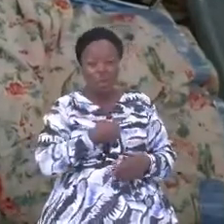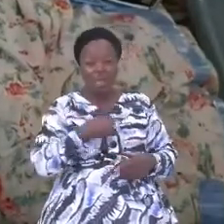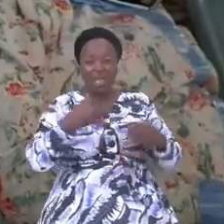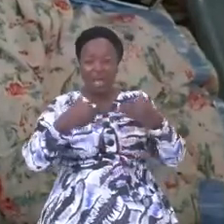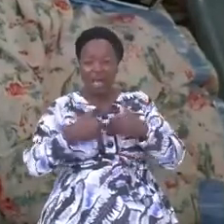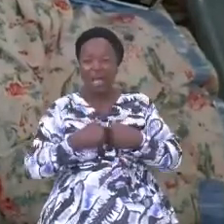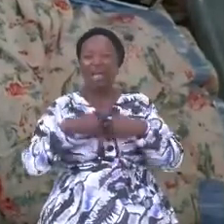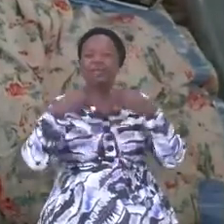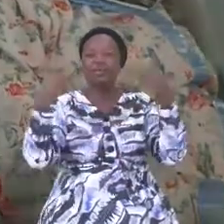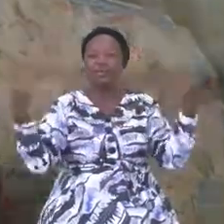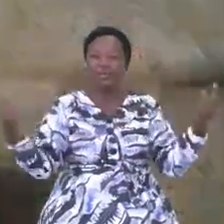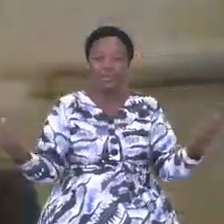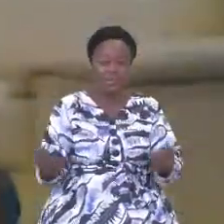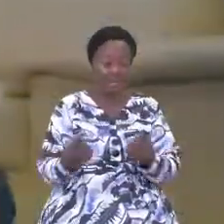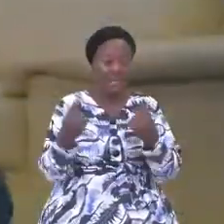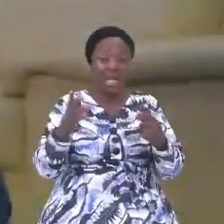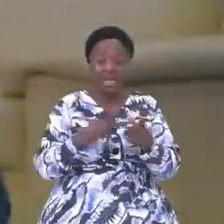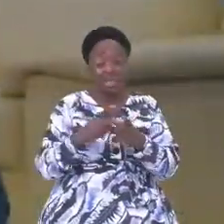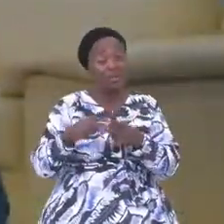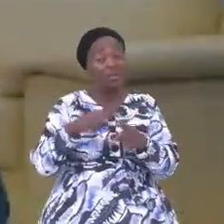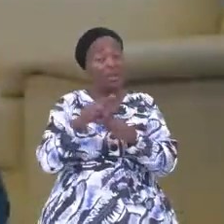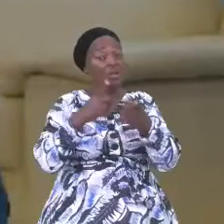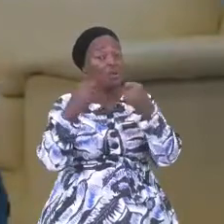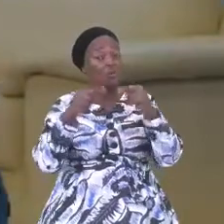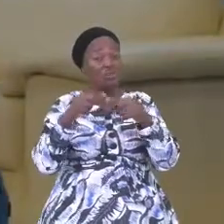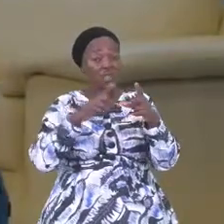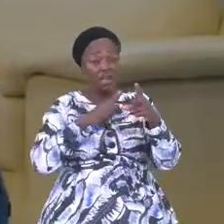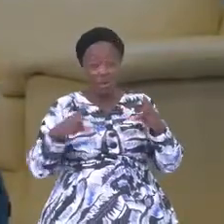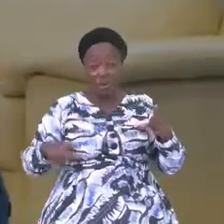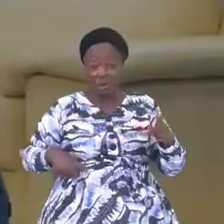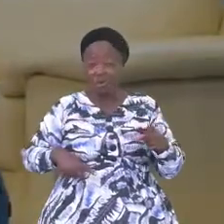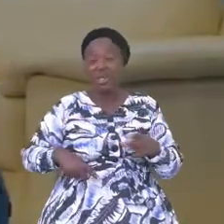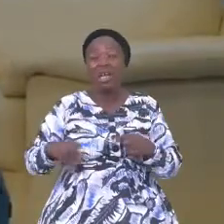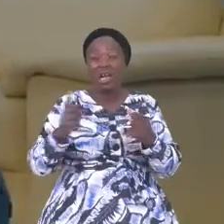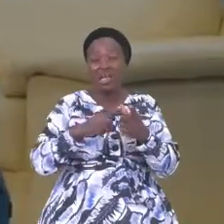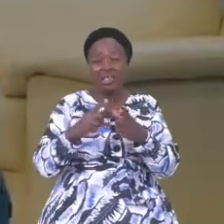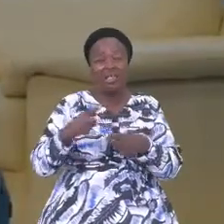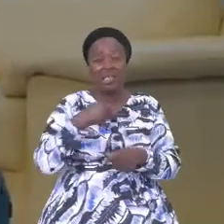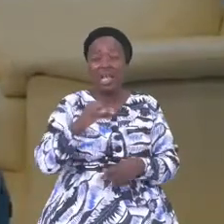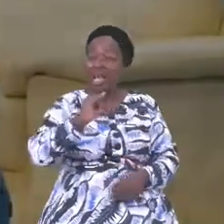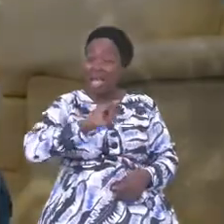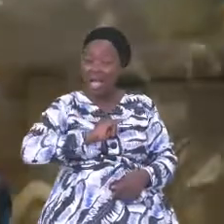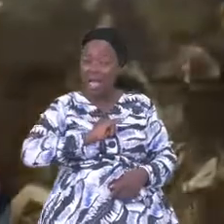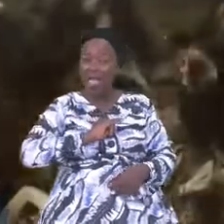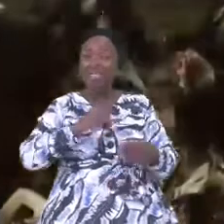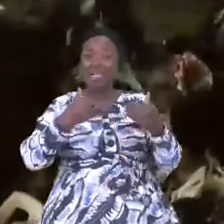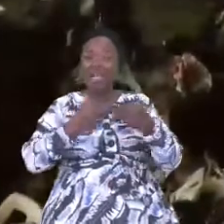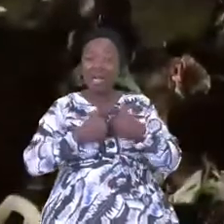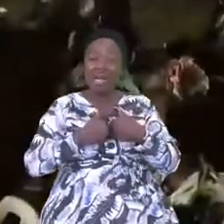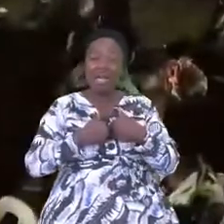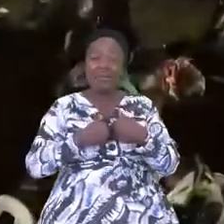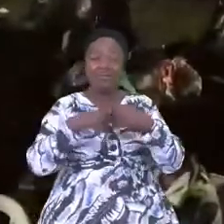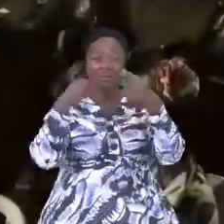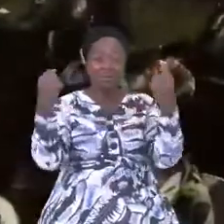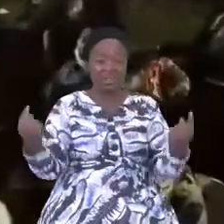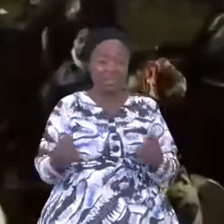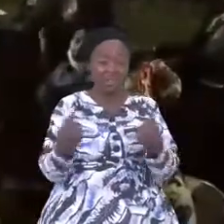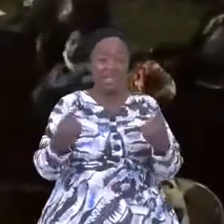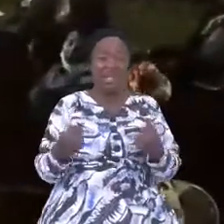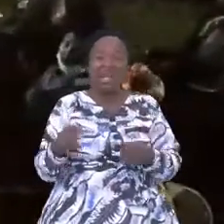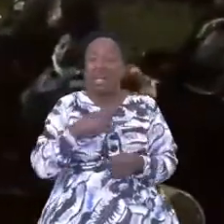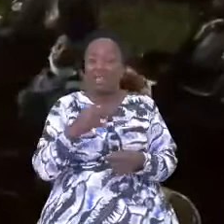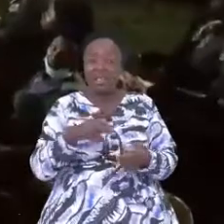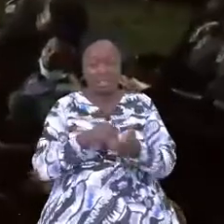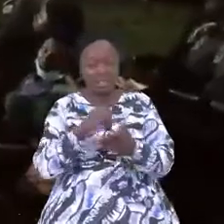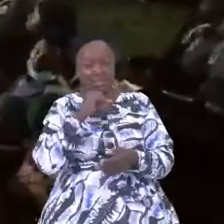sinned." And when you come to the Lord and you say, "I have sinned," it's not Pharisee's fault.